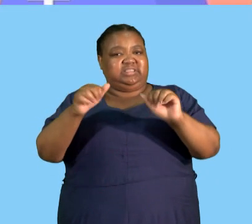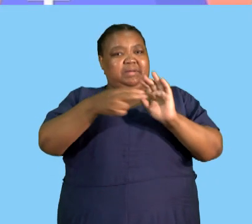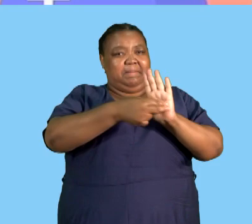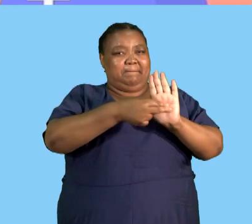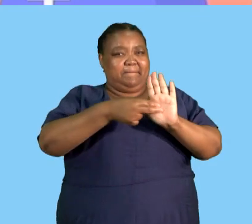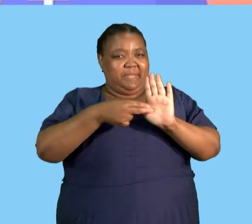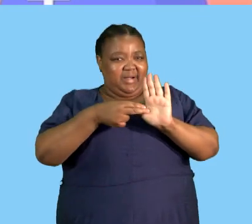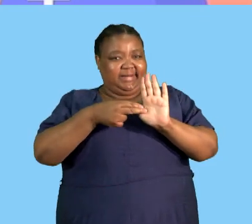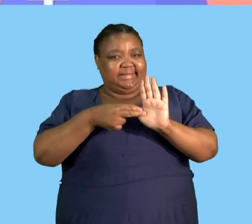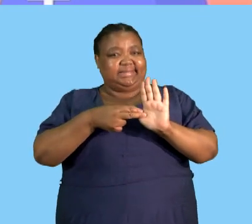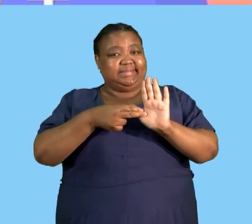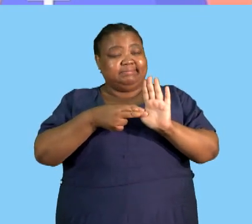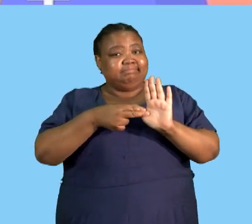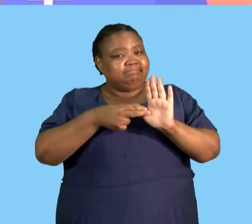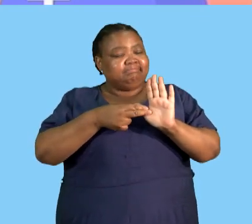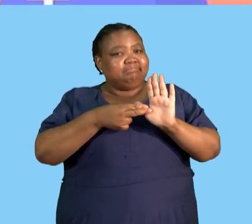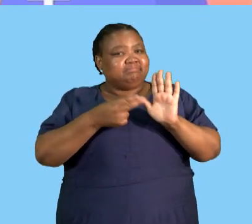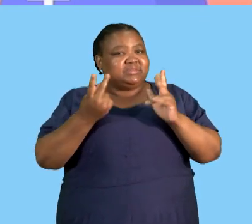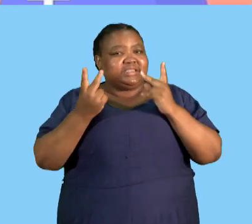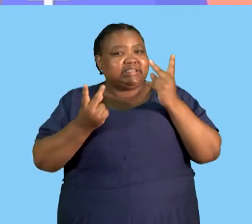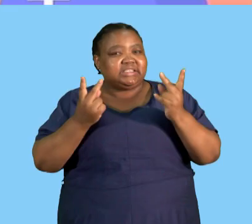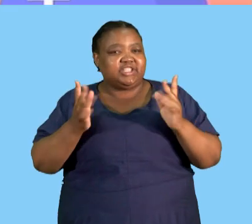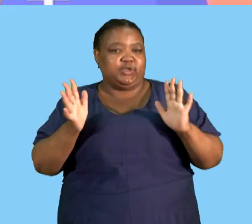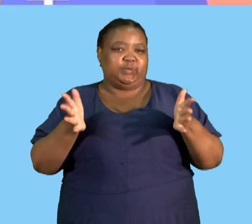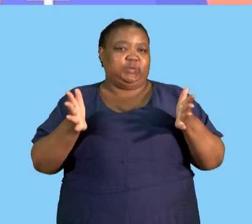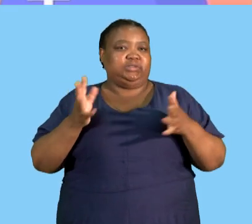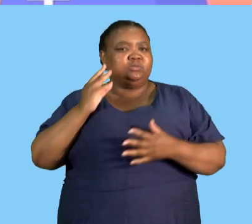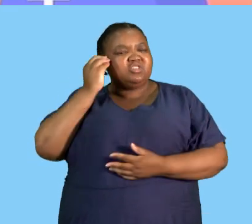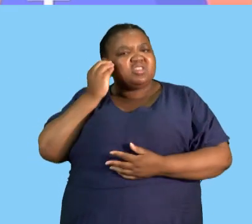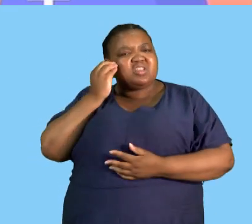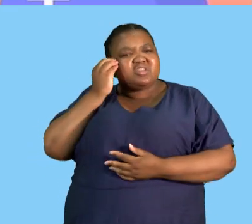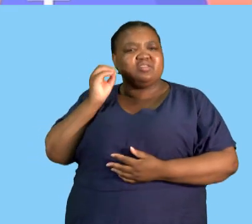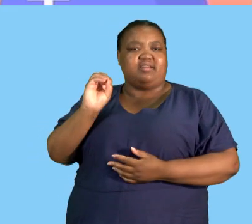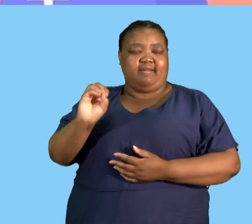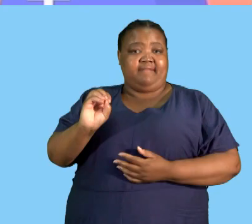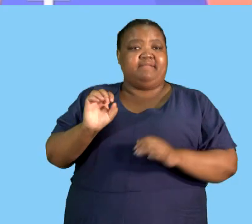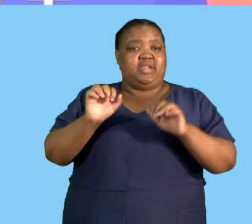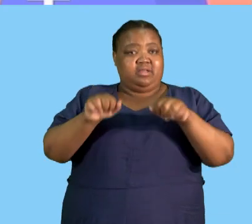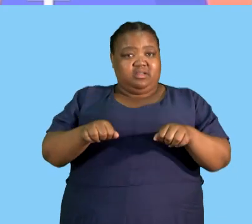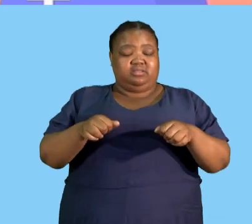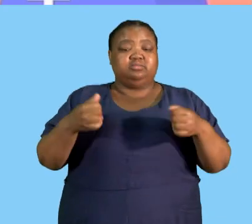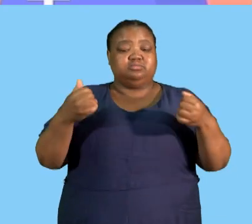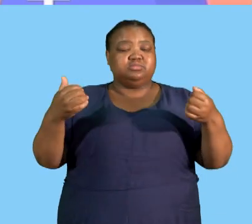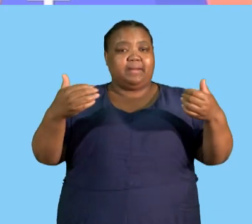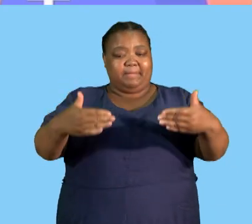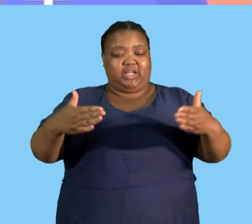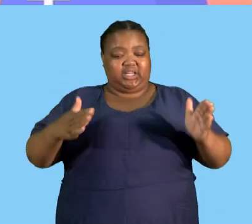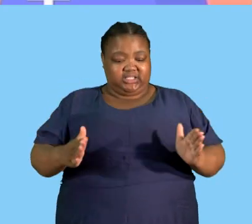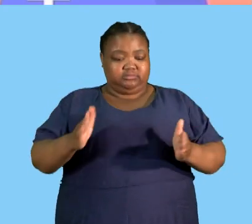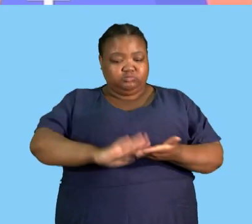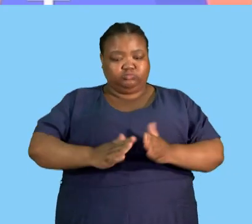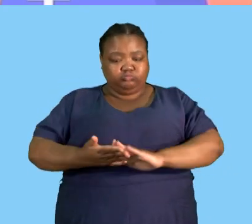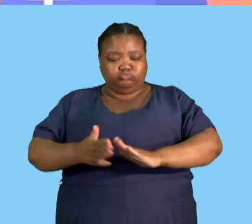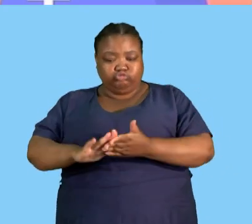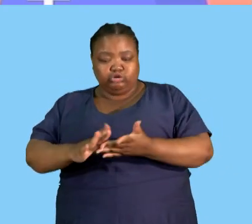first 7 seconds of having seen it? Packaging and graphic communication is therefore extremely important from the